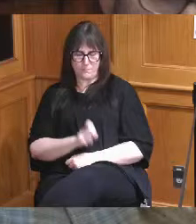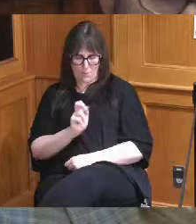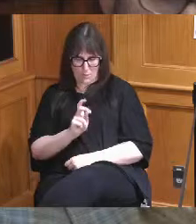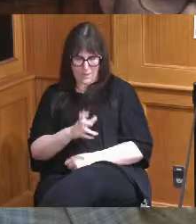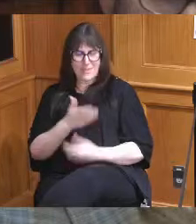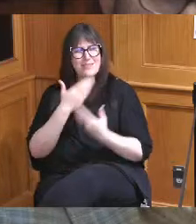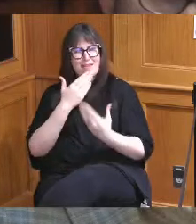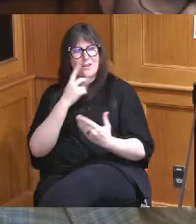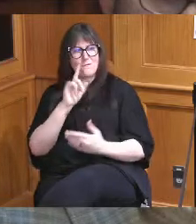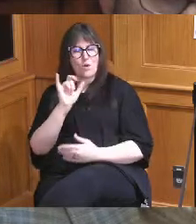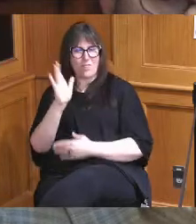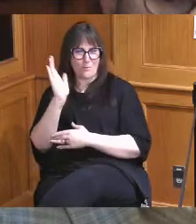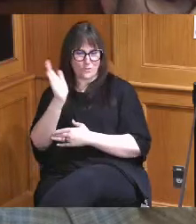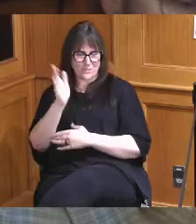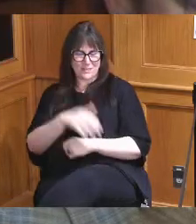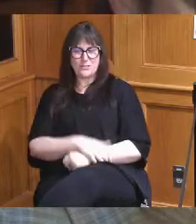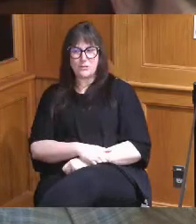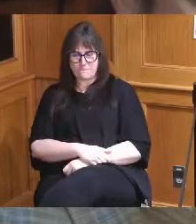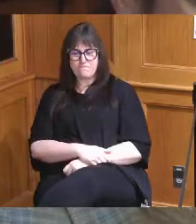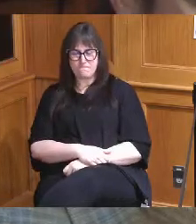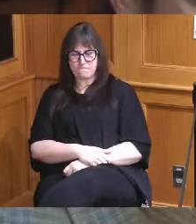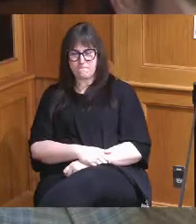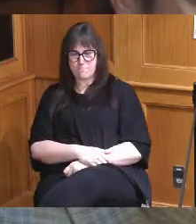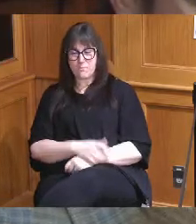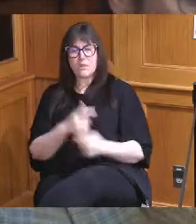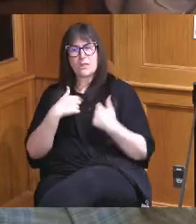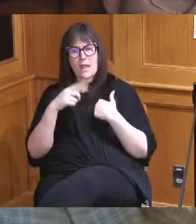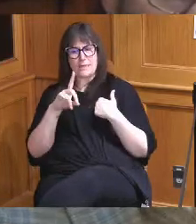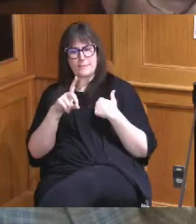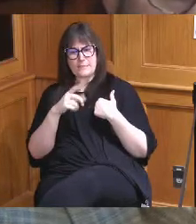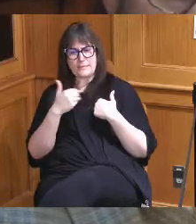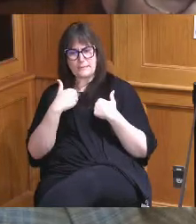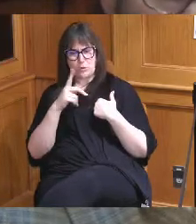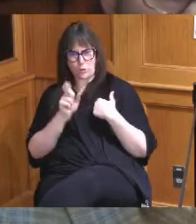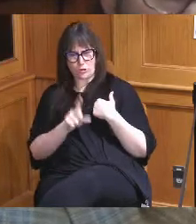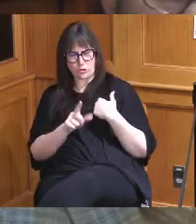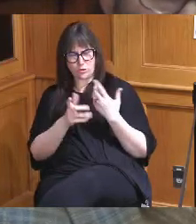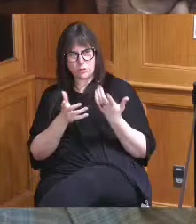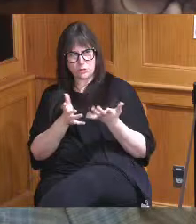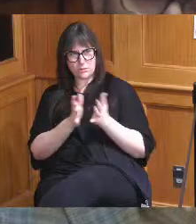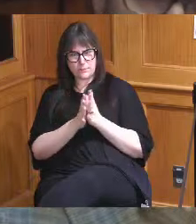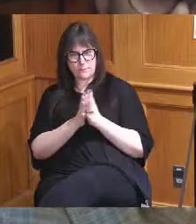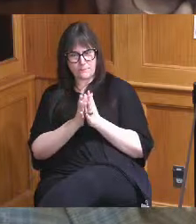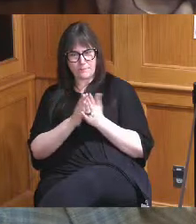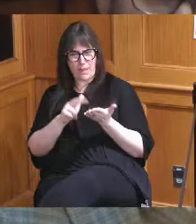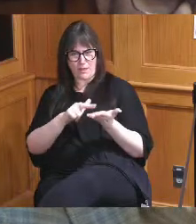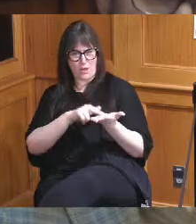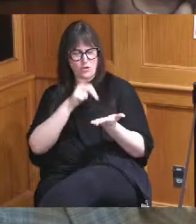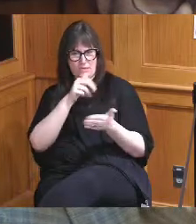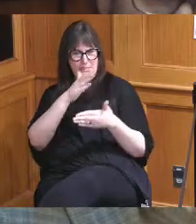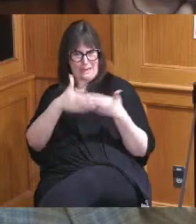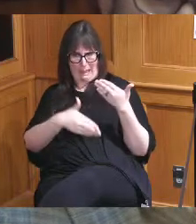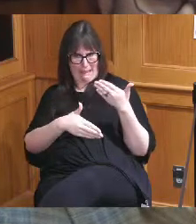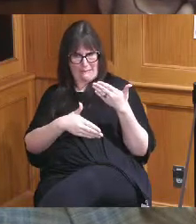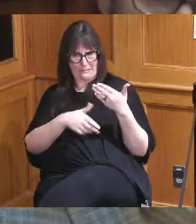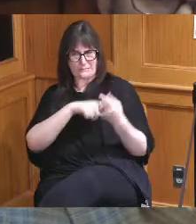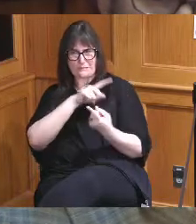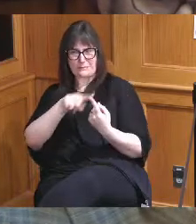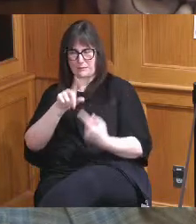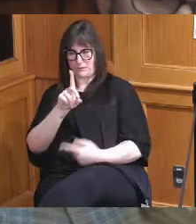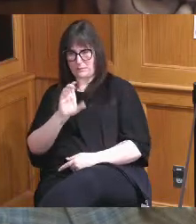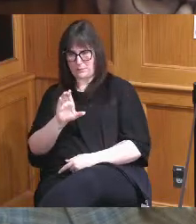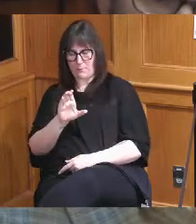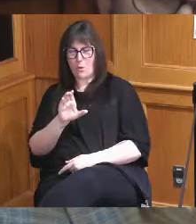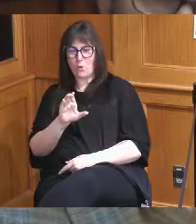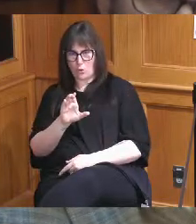Well, thank you for the presentation, and I did have a question because I said the contract doesn't end till the end of